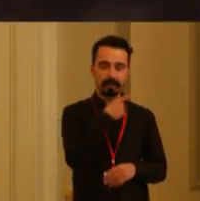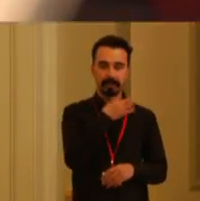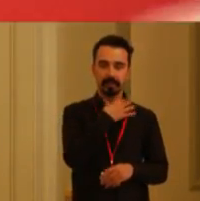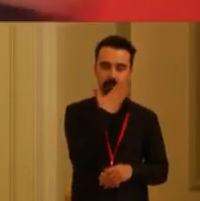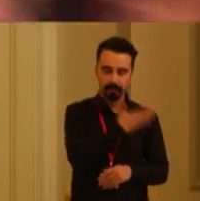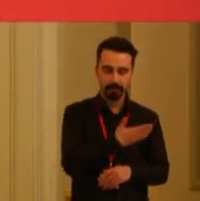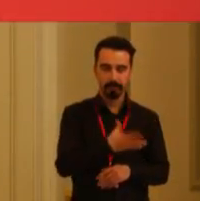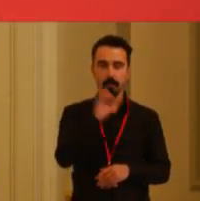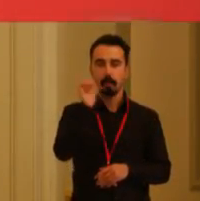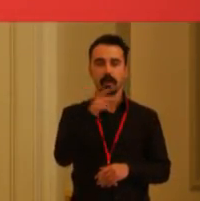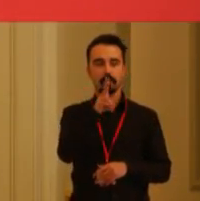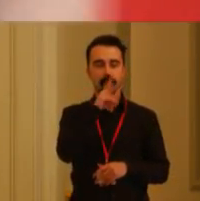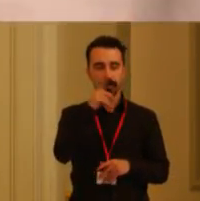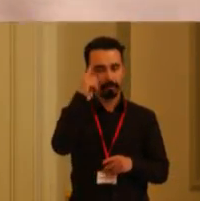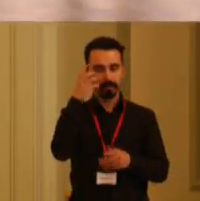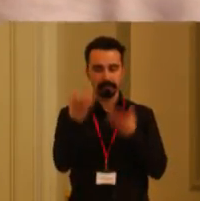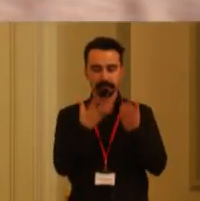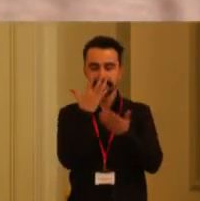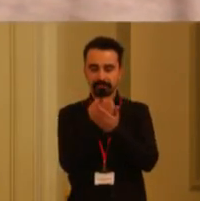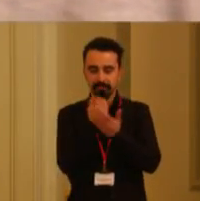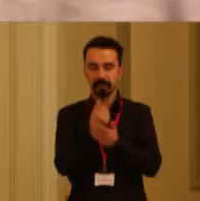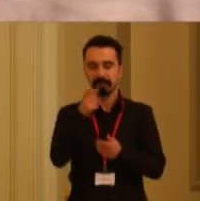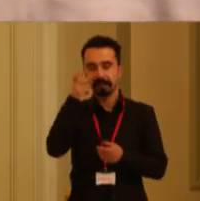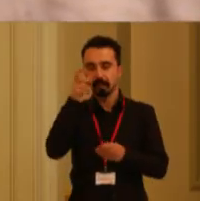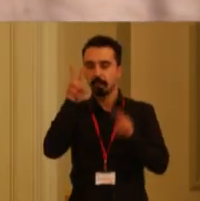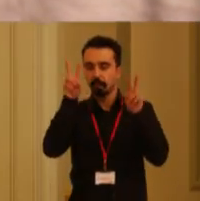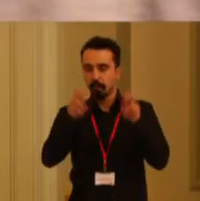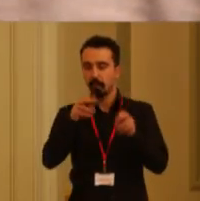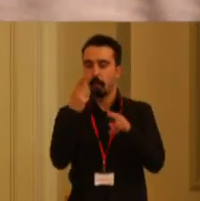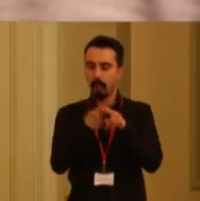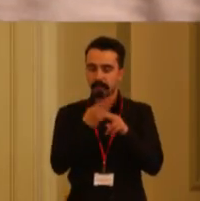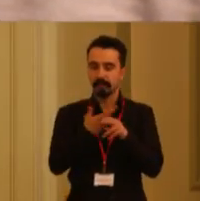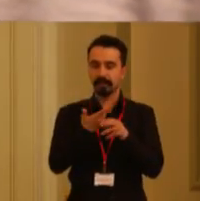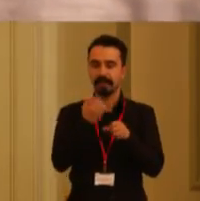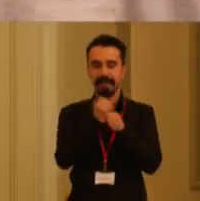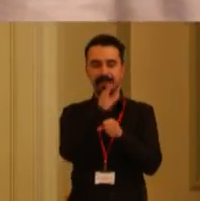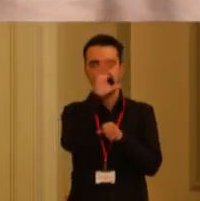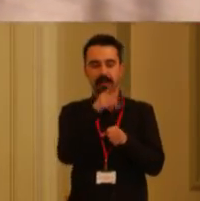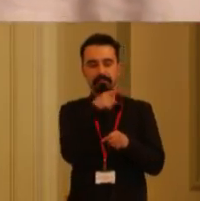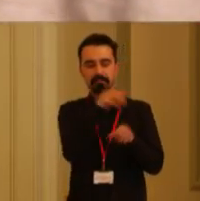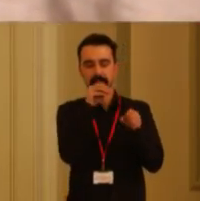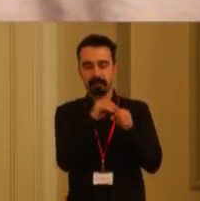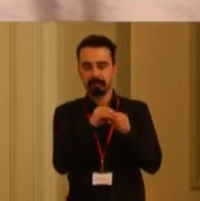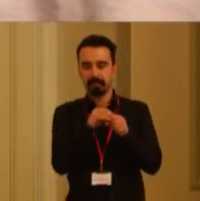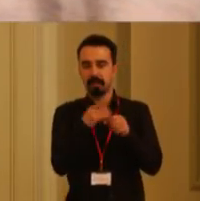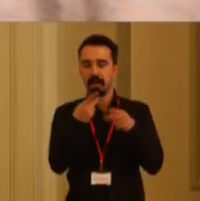patience. And thank you to you for sharing with us some very, very noteworthy results,